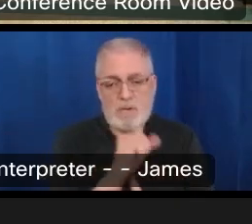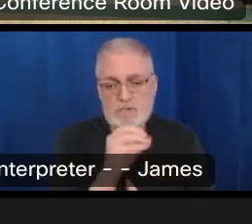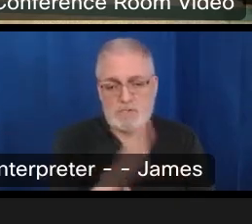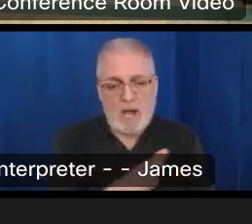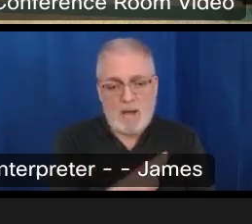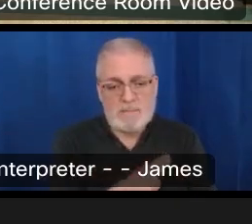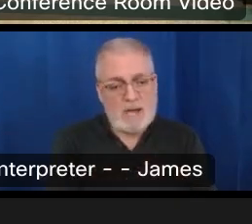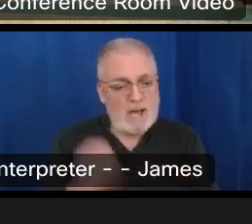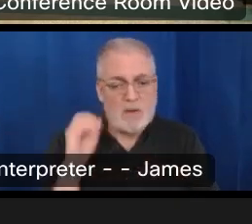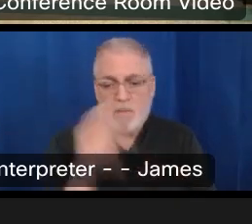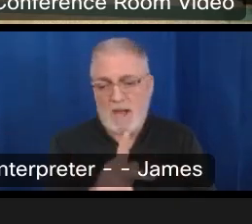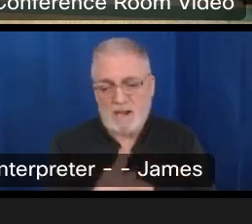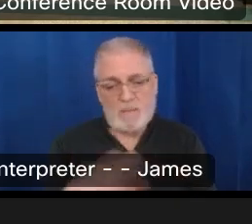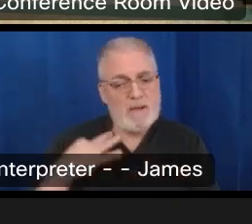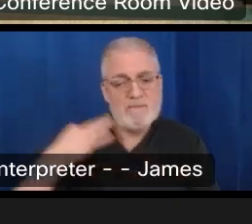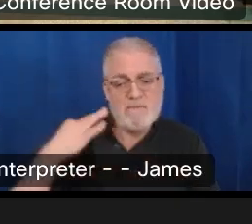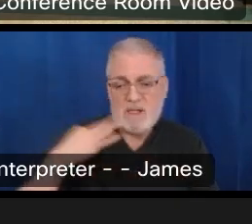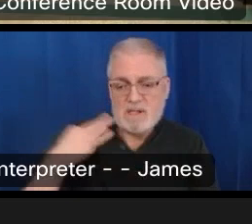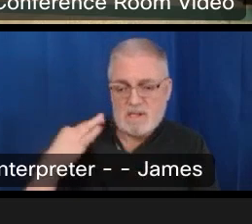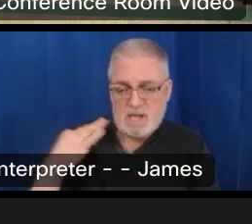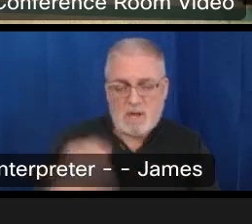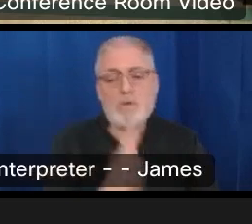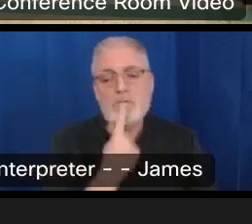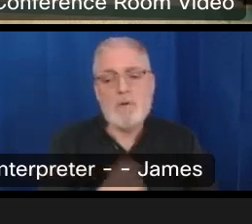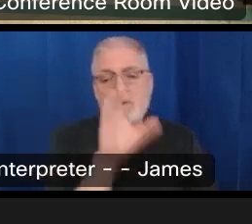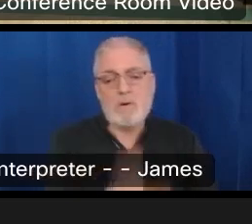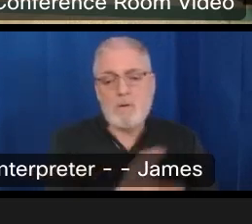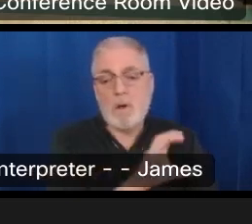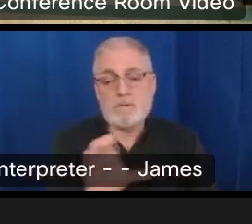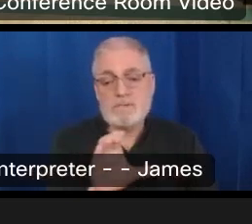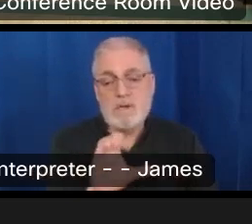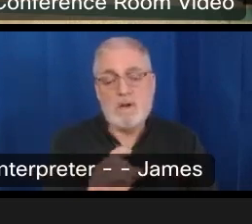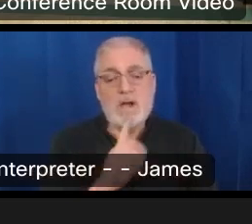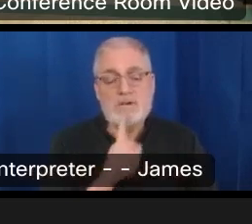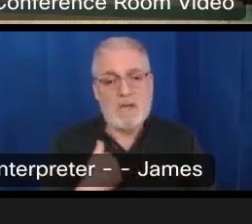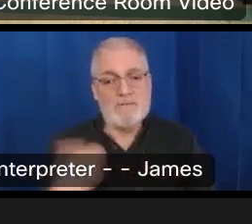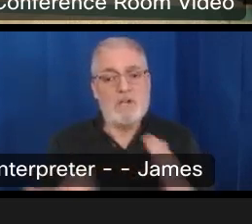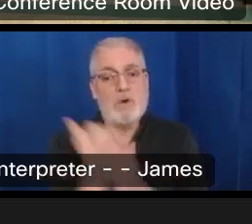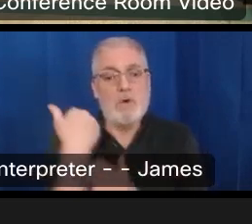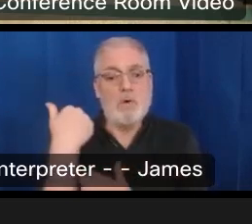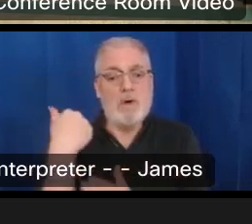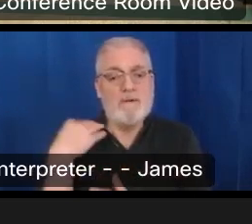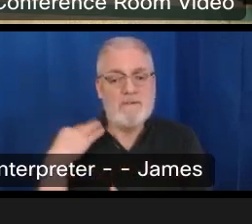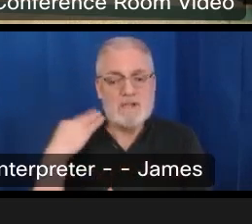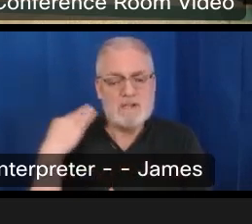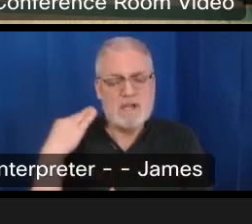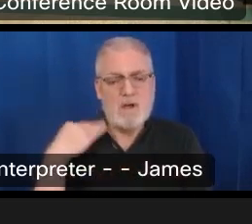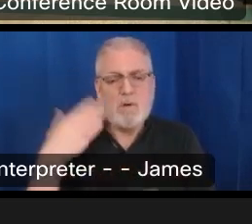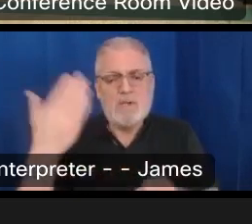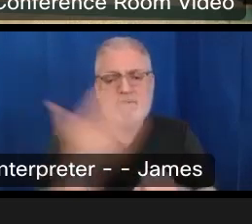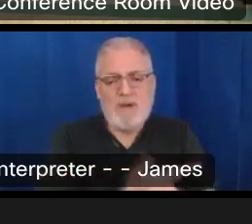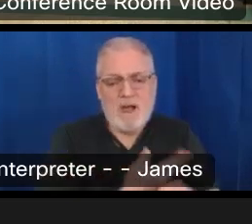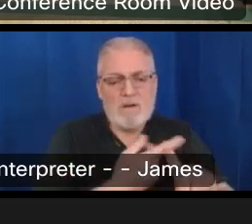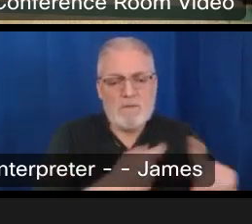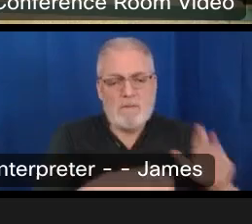volunteer with the Red Cross. And we actually have a new volunteer who was fired from their state job